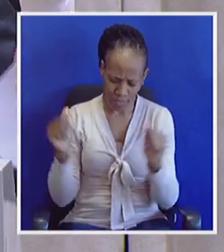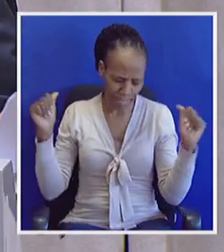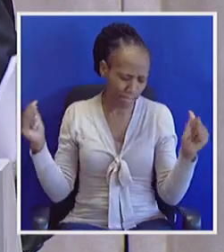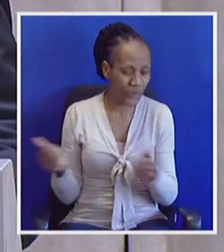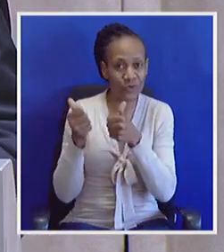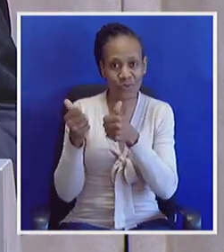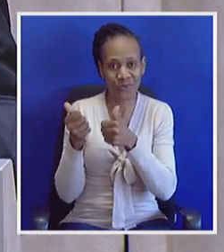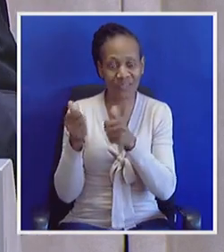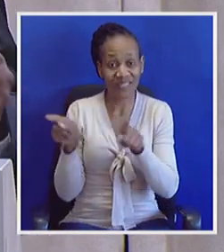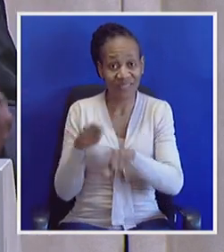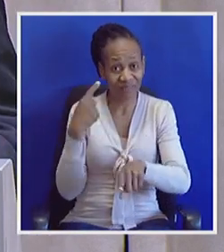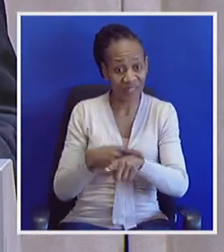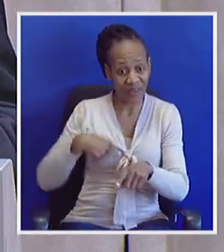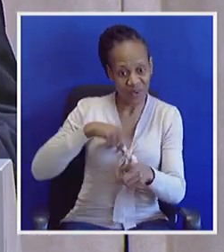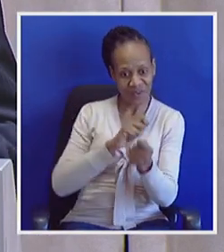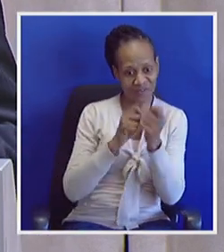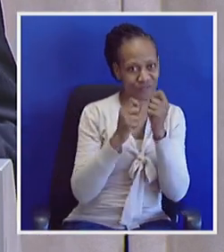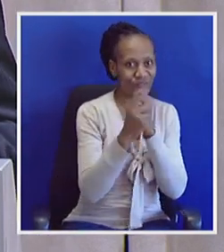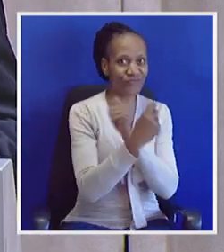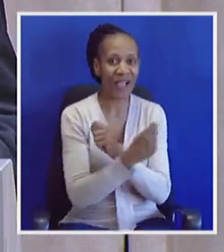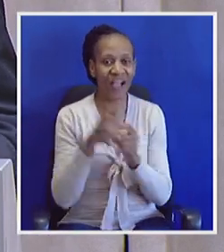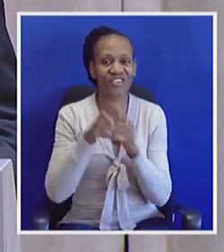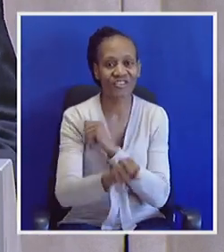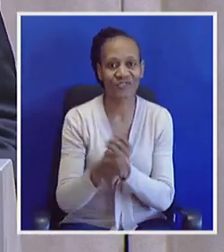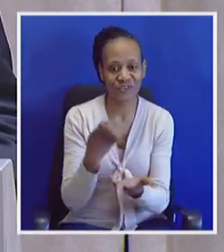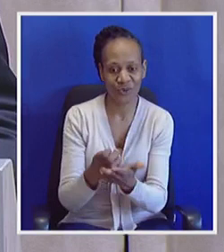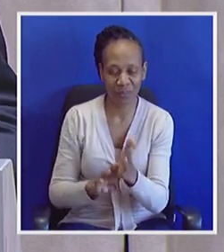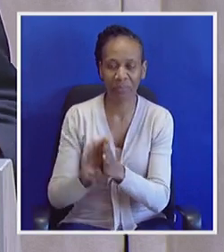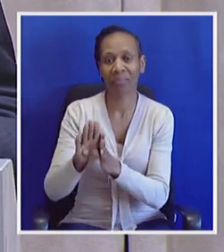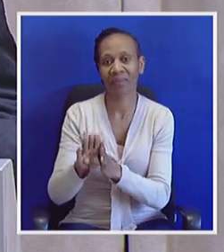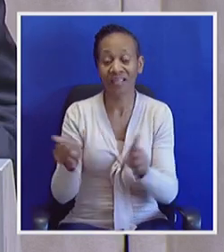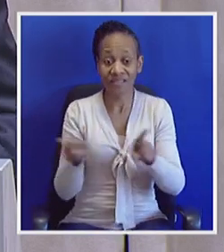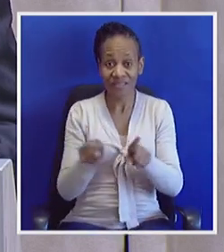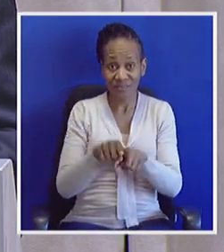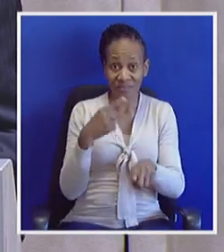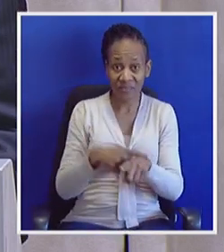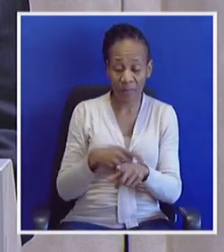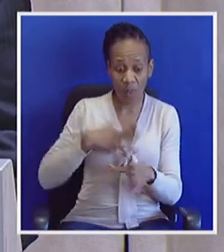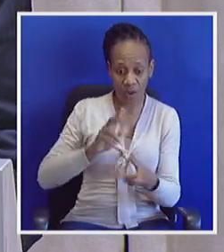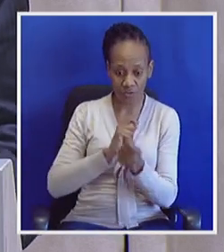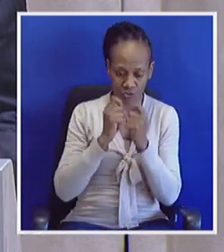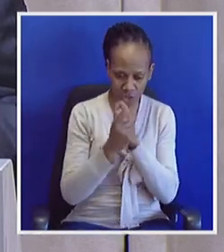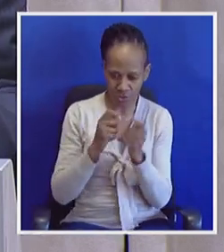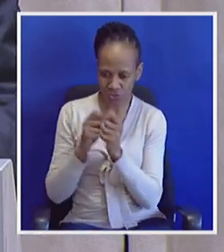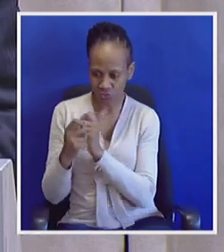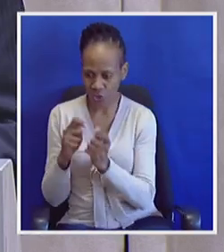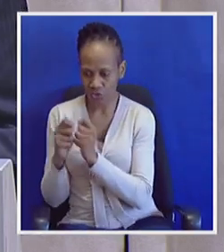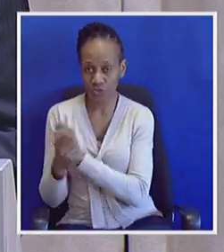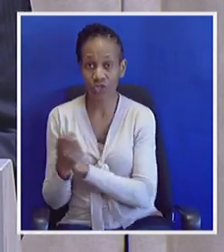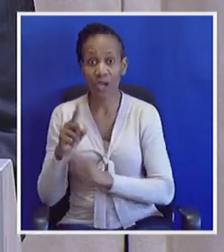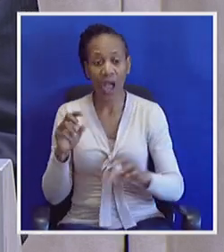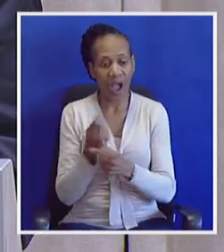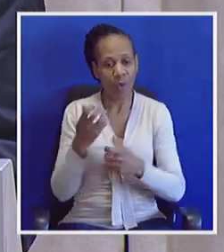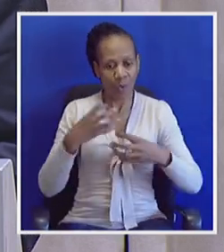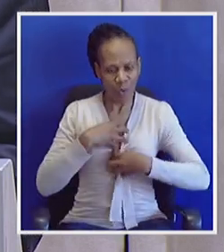we transform our economy as a whole, as we transform and change the patterns of